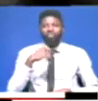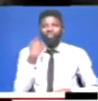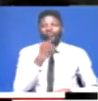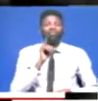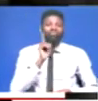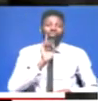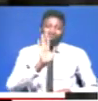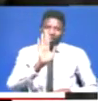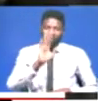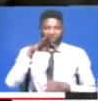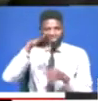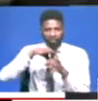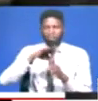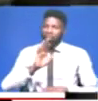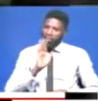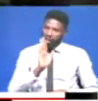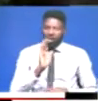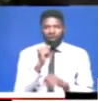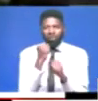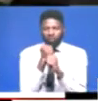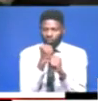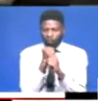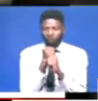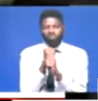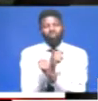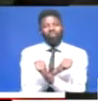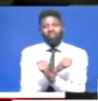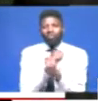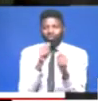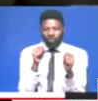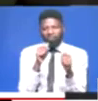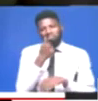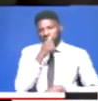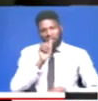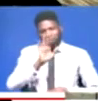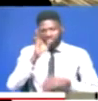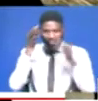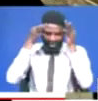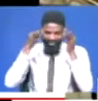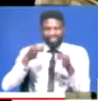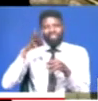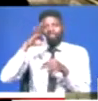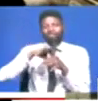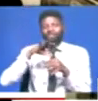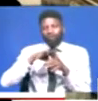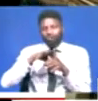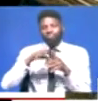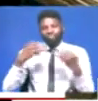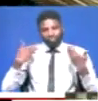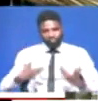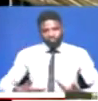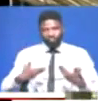their due diligence and discretion and vote for yours truly. Dadaab